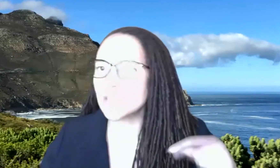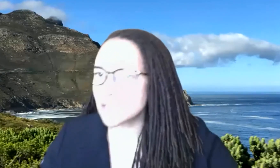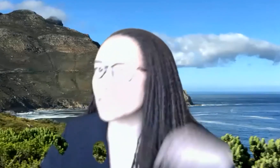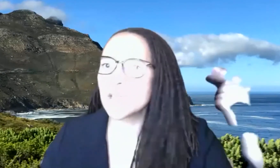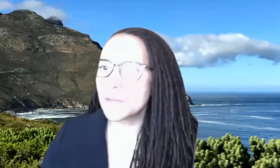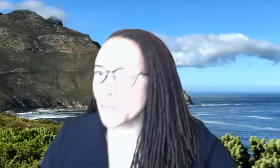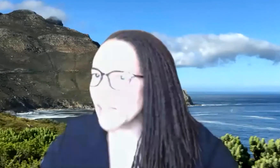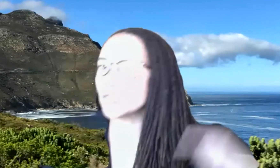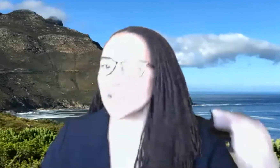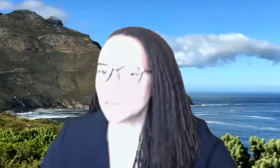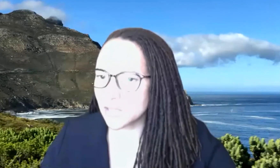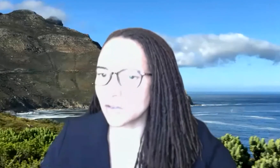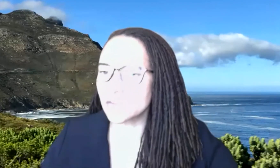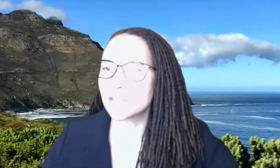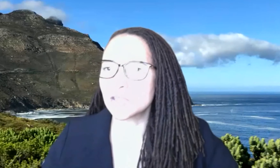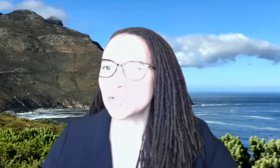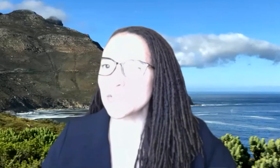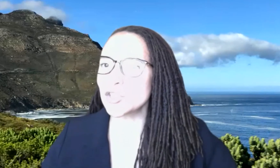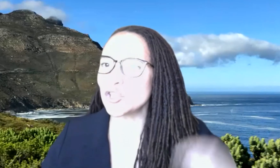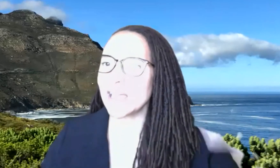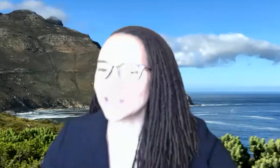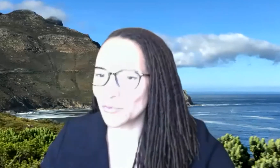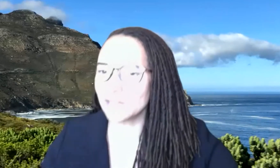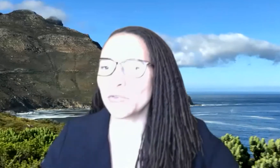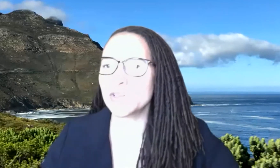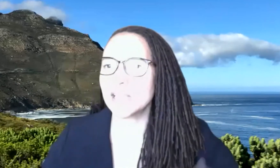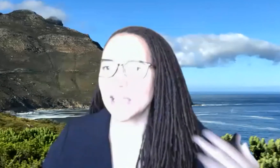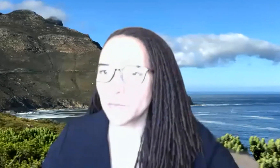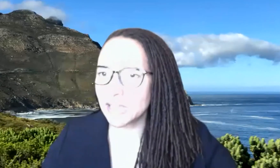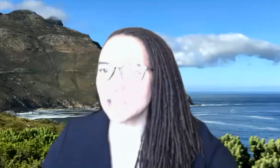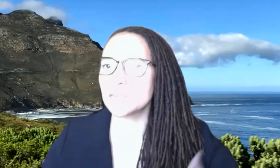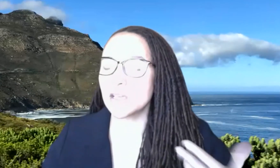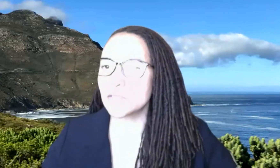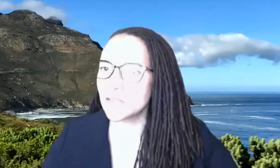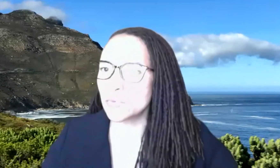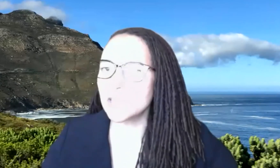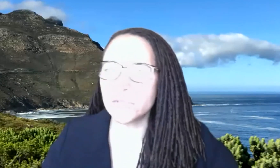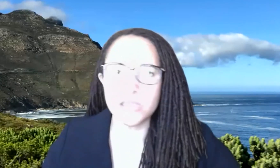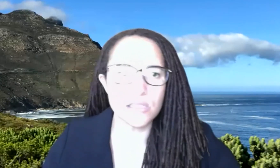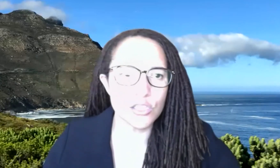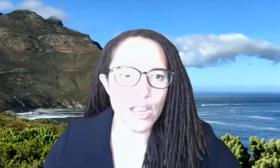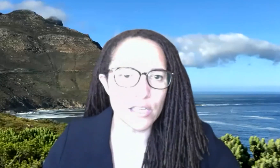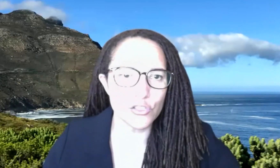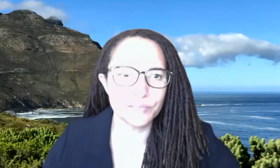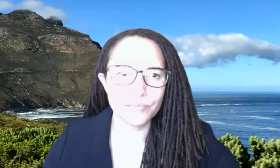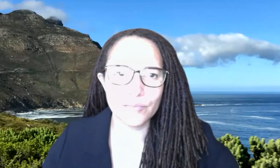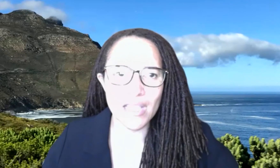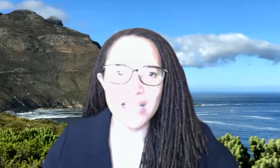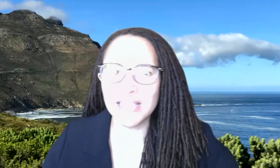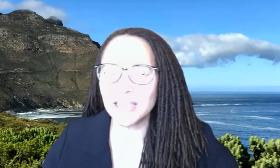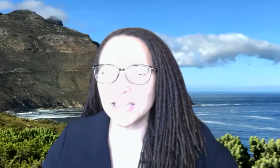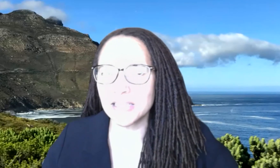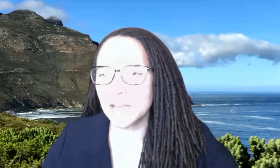those systems perpetuate themselves. Systems are really good at reinforcing and repeating themselves, and they're really resistant to change.